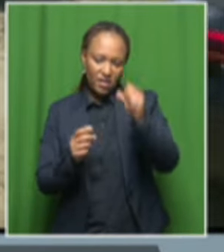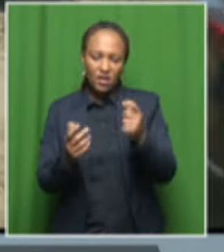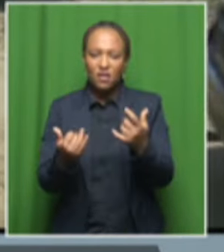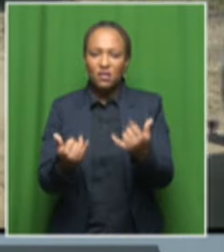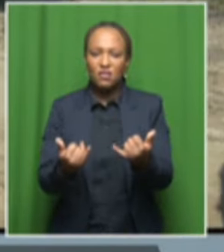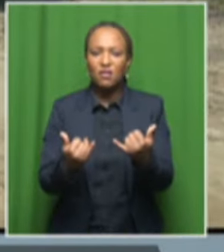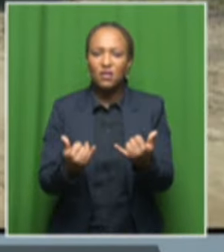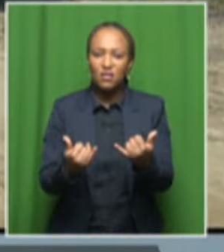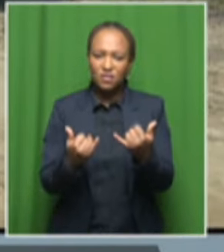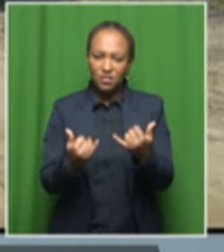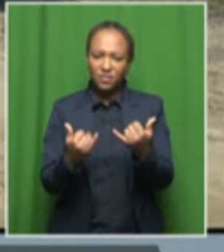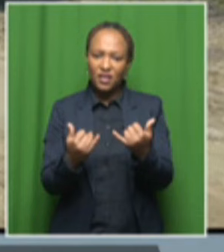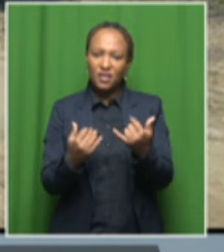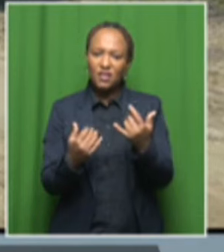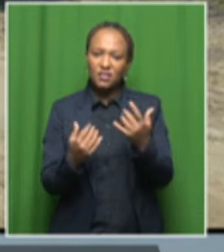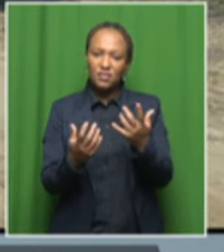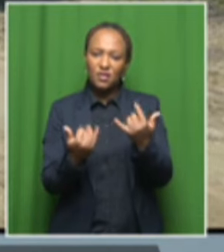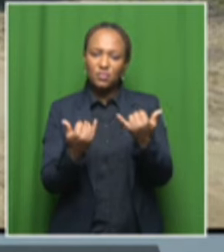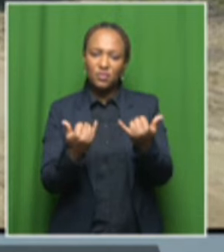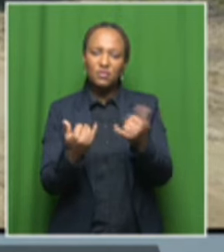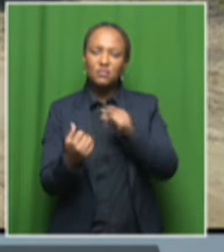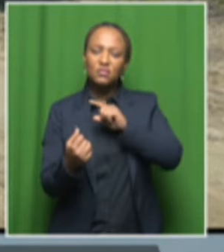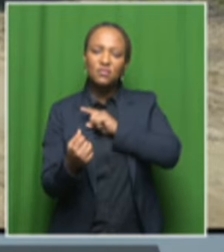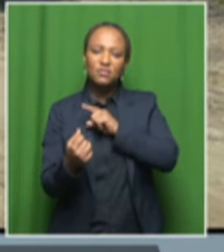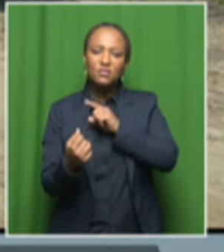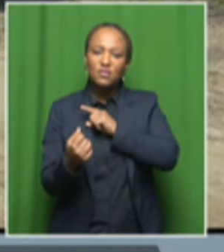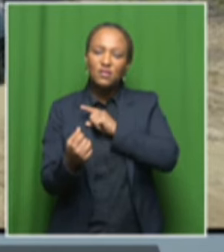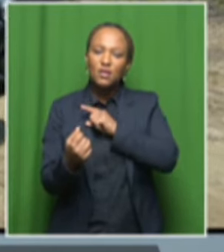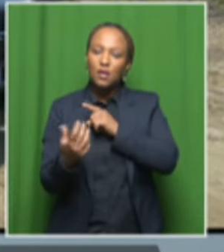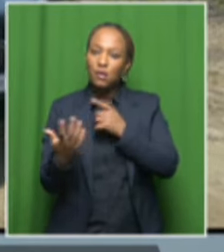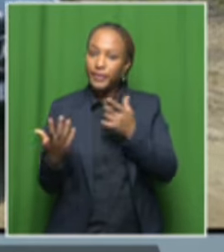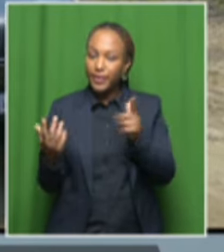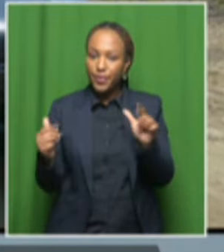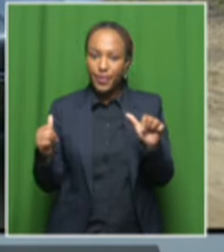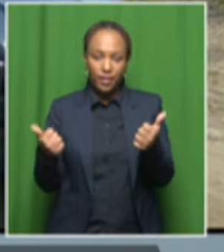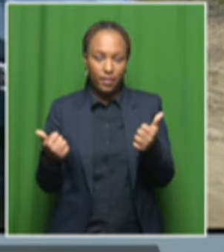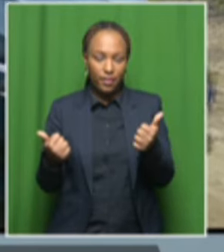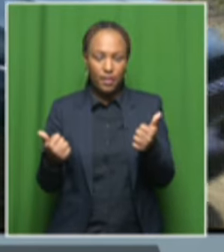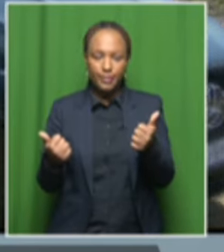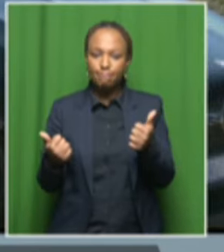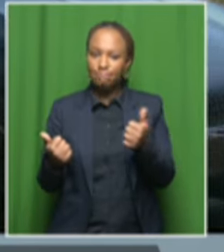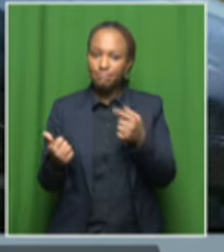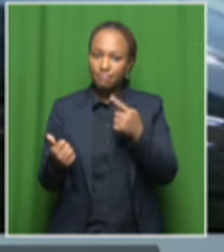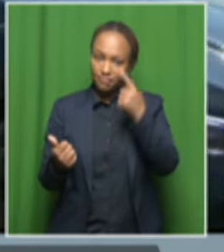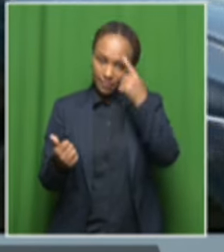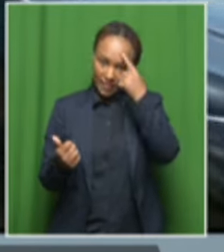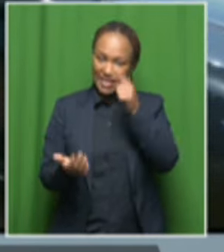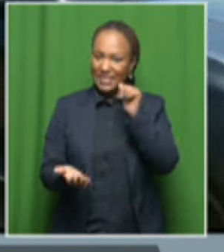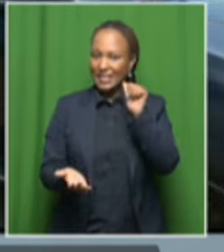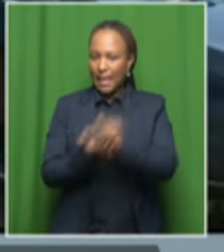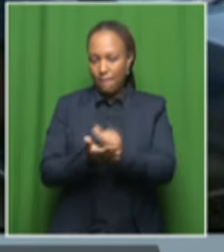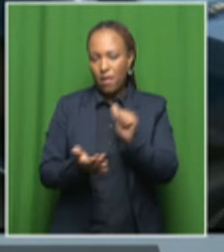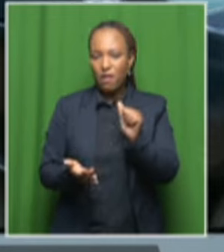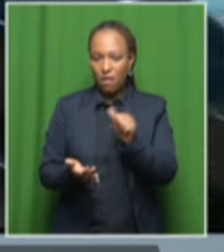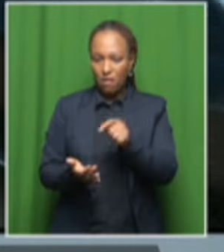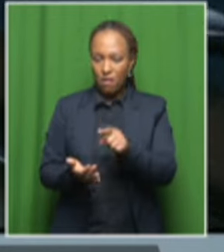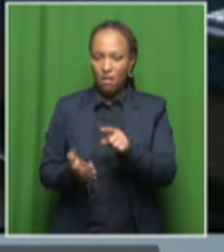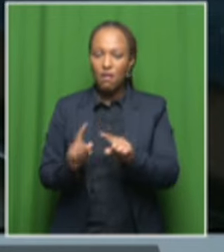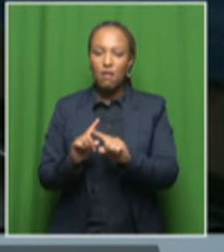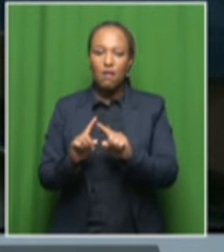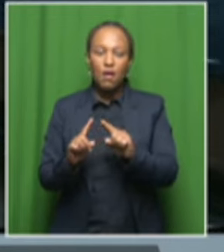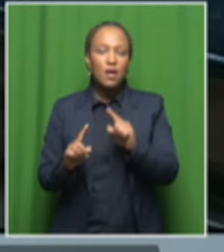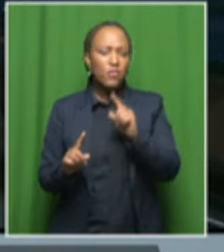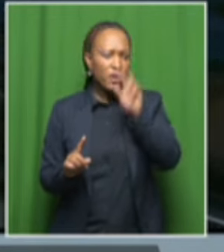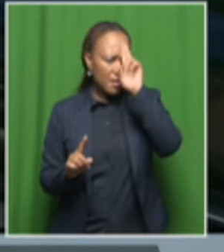Tribute by his colleague Colin Coleman saying, well, he was stubborn but in a good way, which reminds